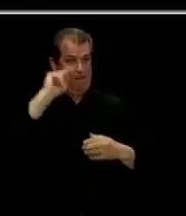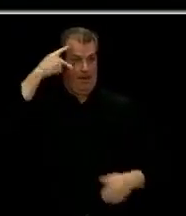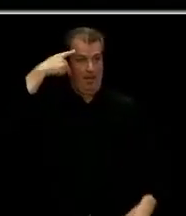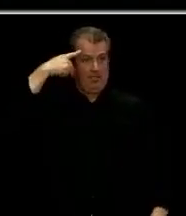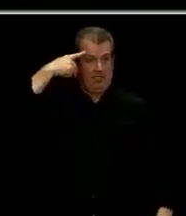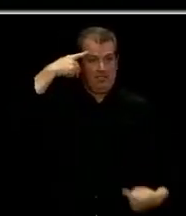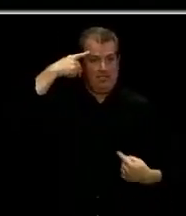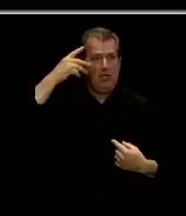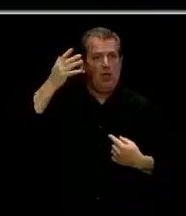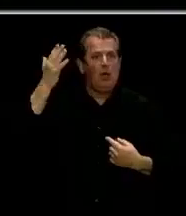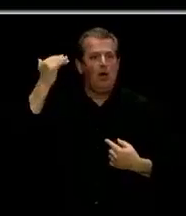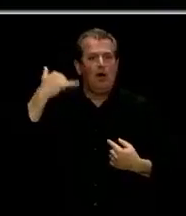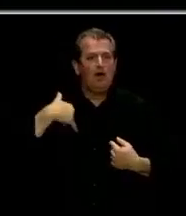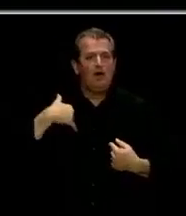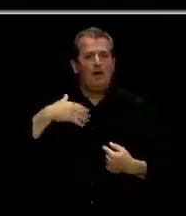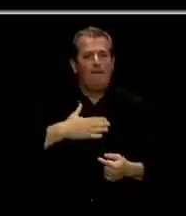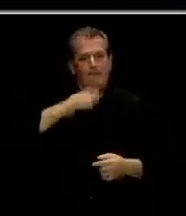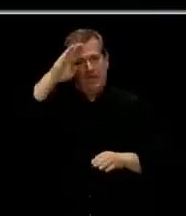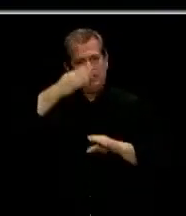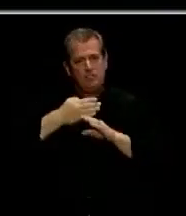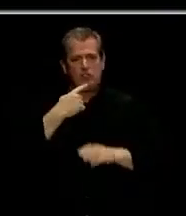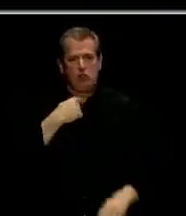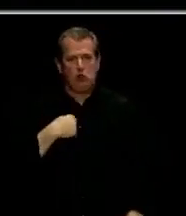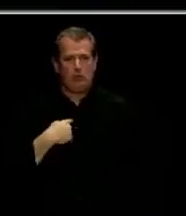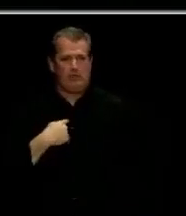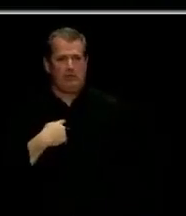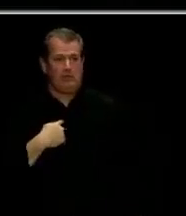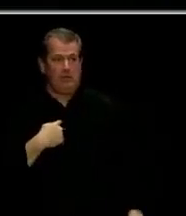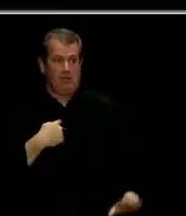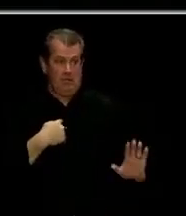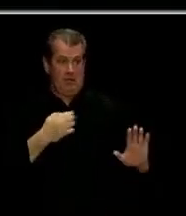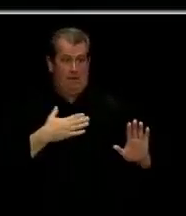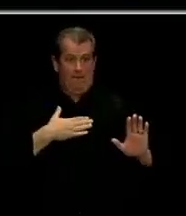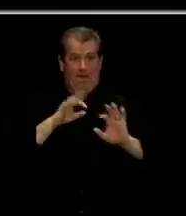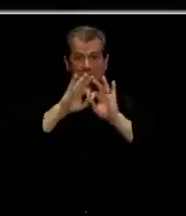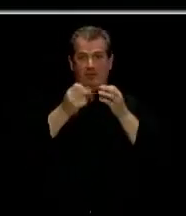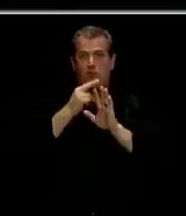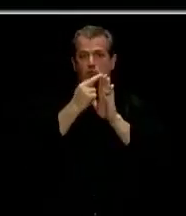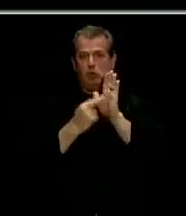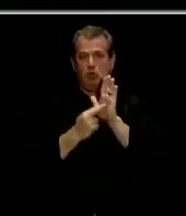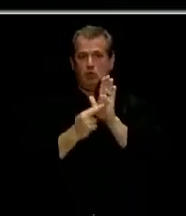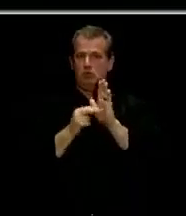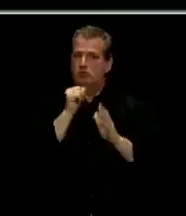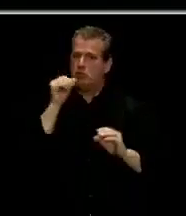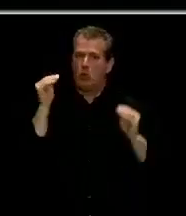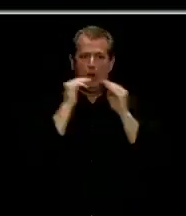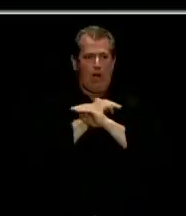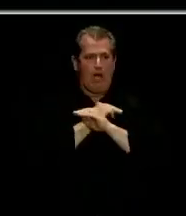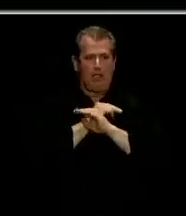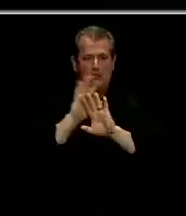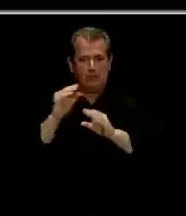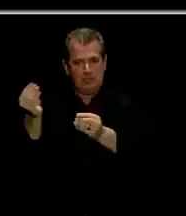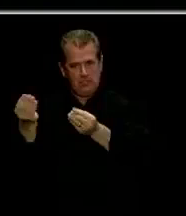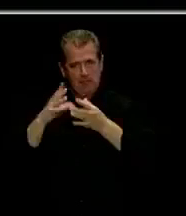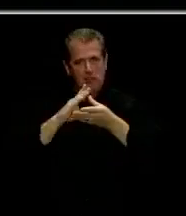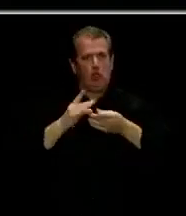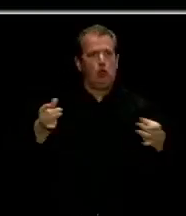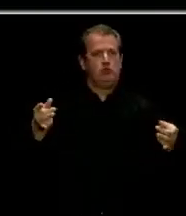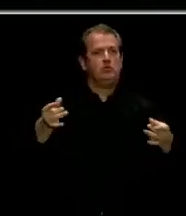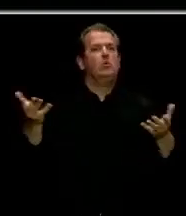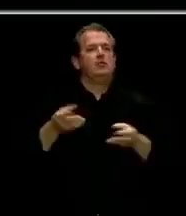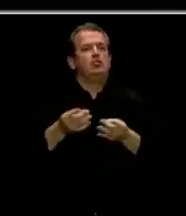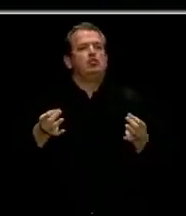see, we have a rule in my family: don't whine, come with a solution. Have y'all ever heard the same thing? And my son called me out. He said,